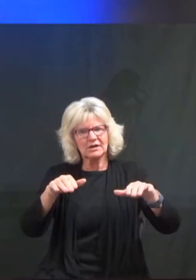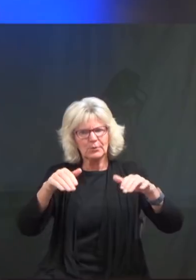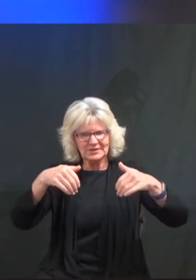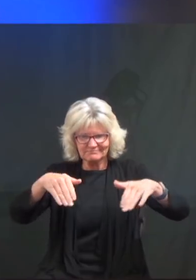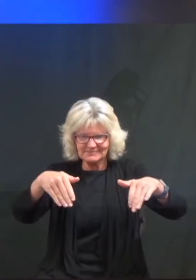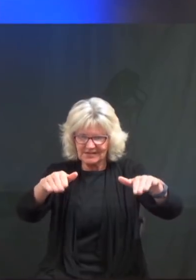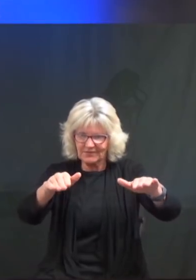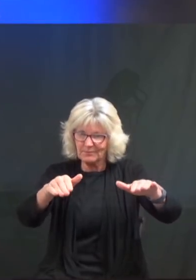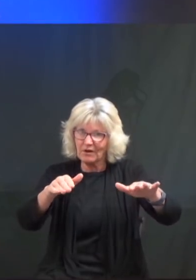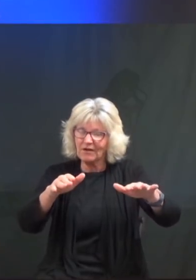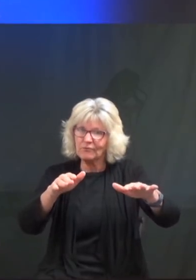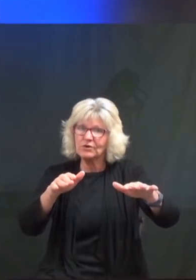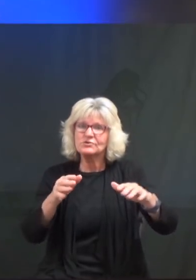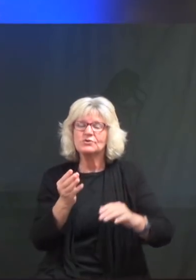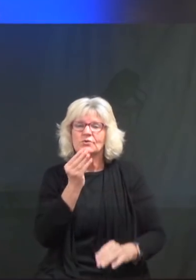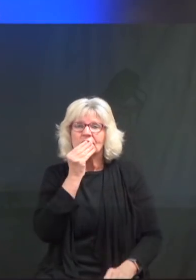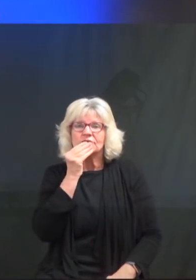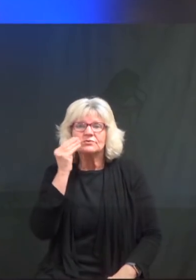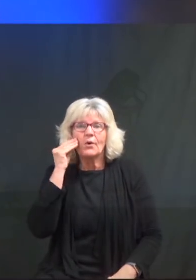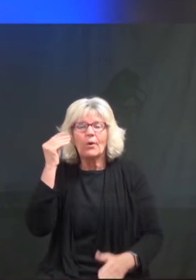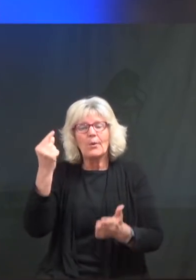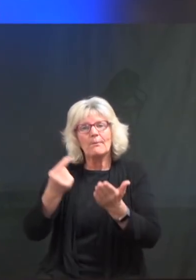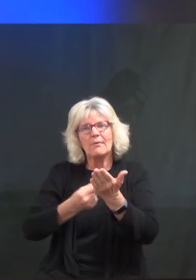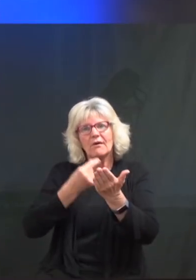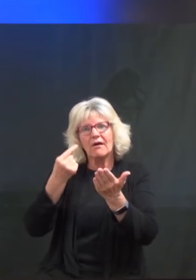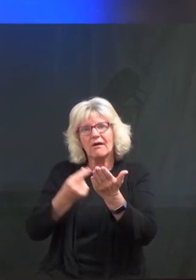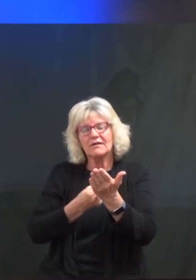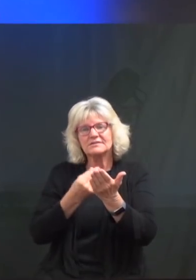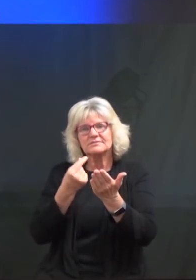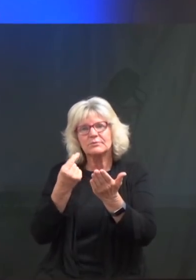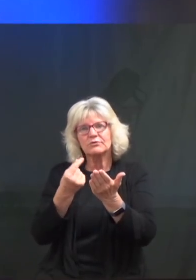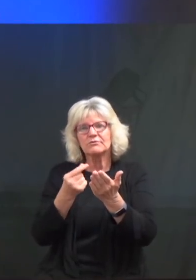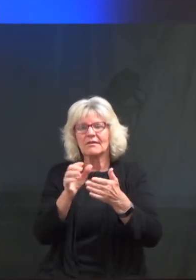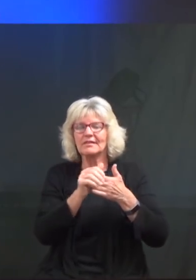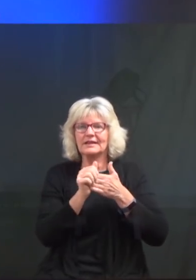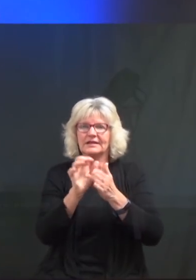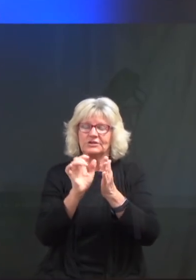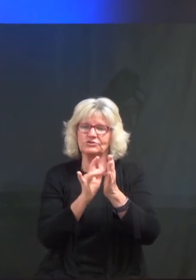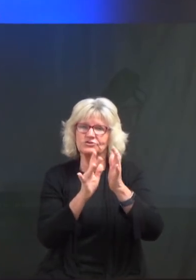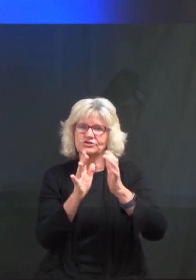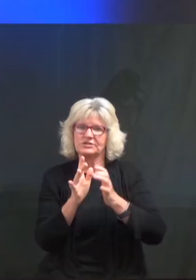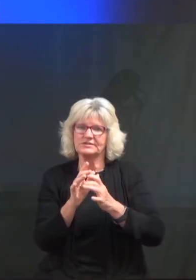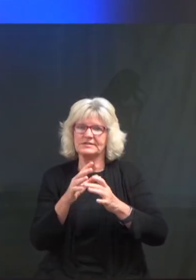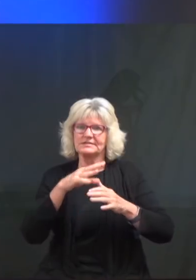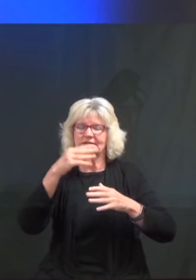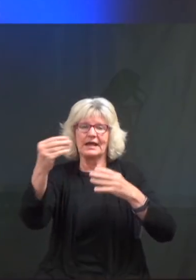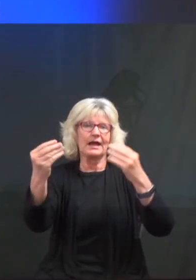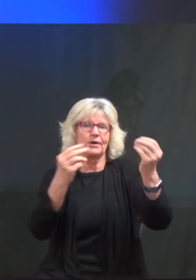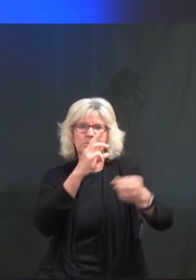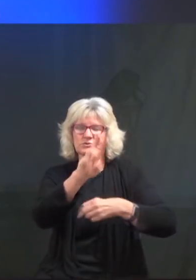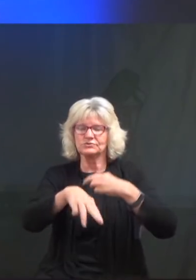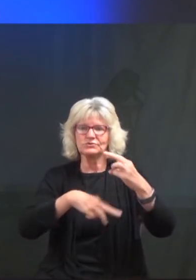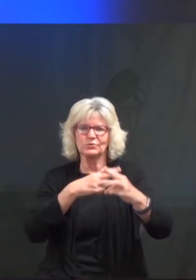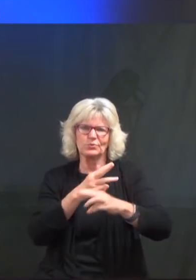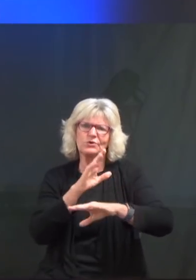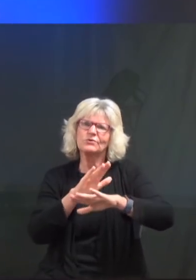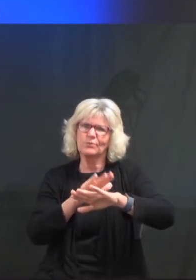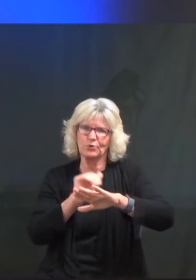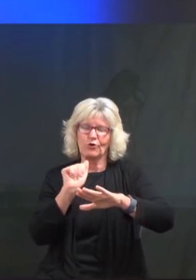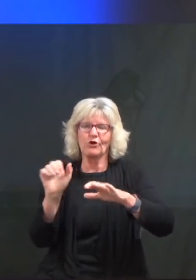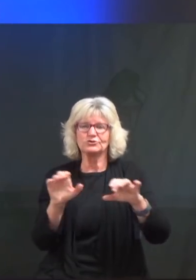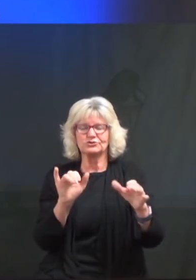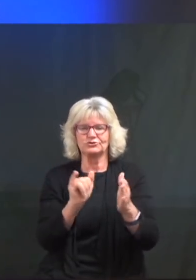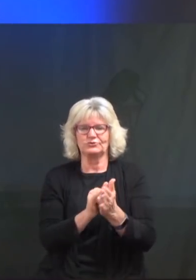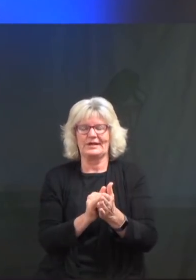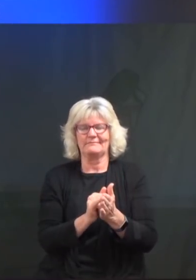a home gospel, but it's taking Jesus to the world. That's what we're called to do. But I